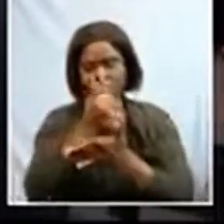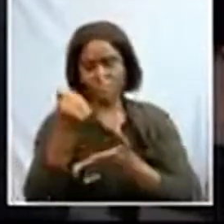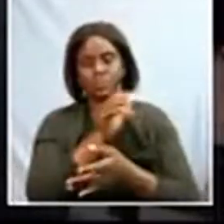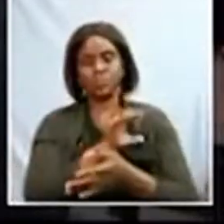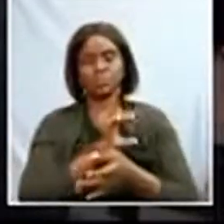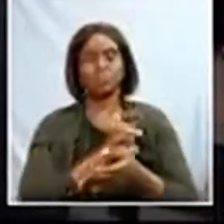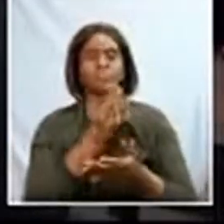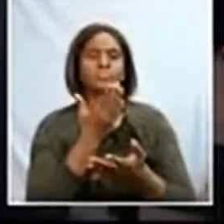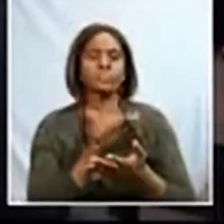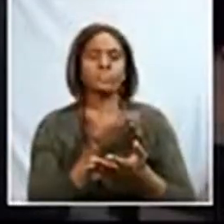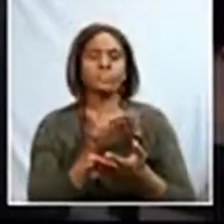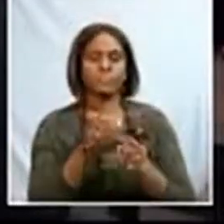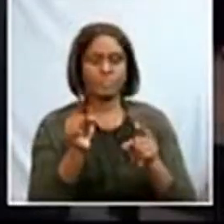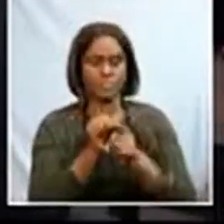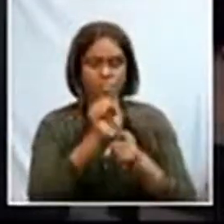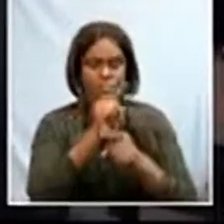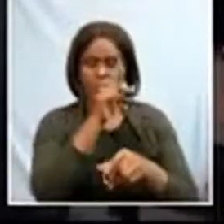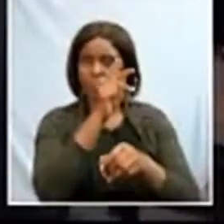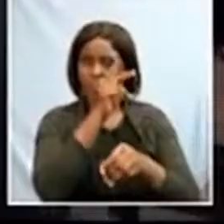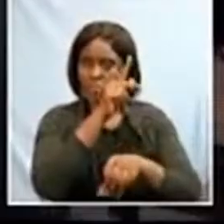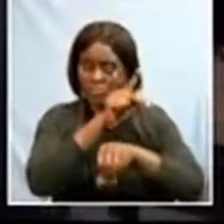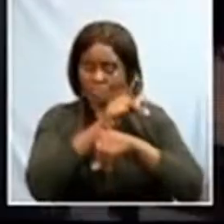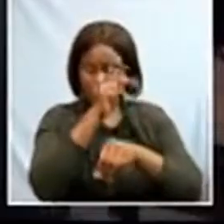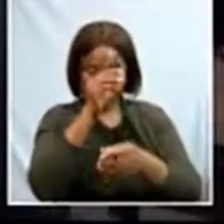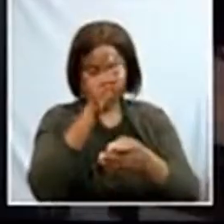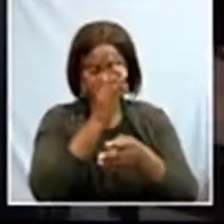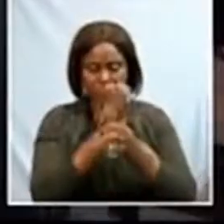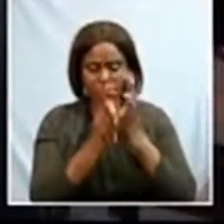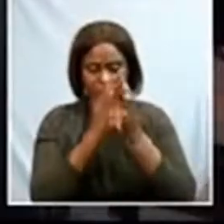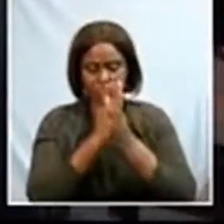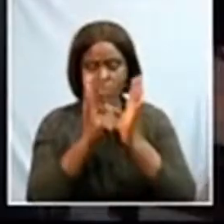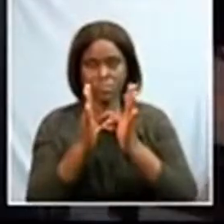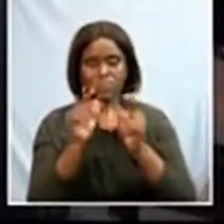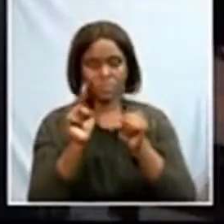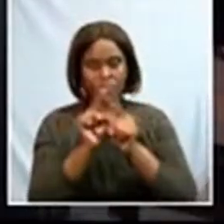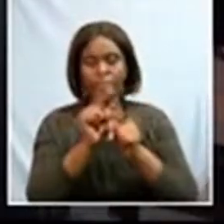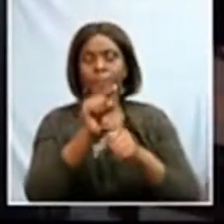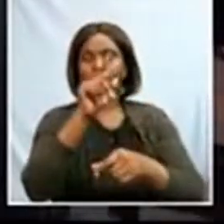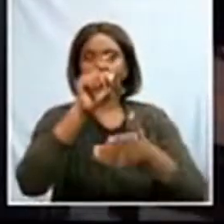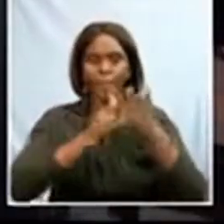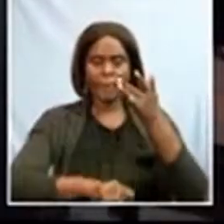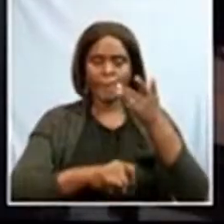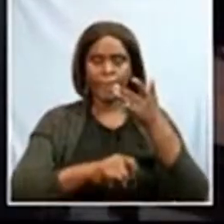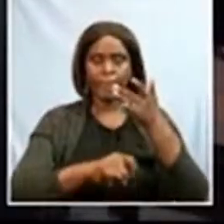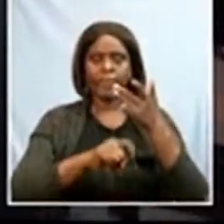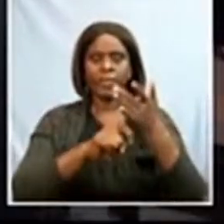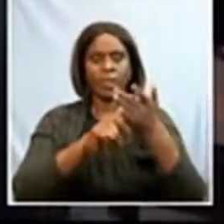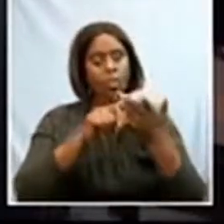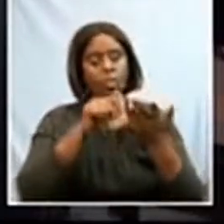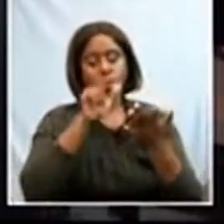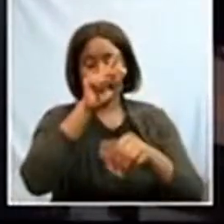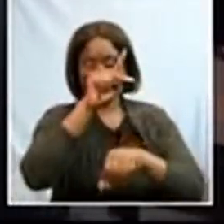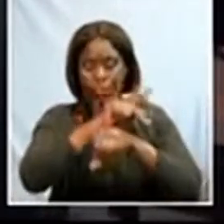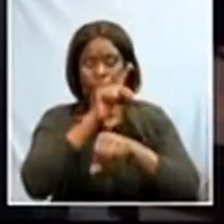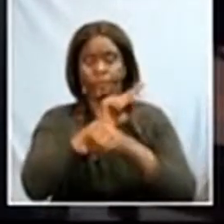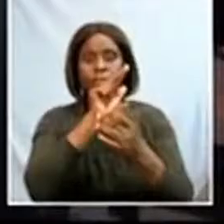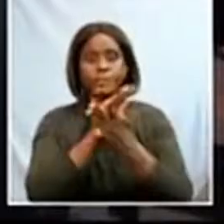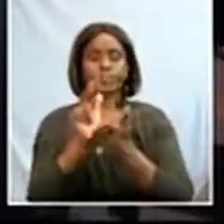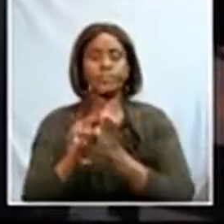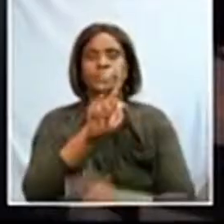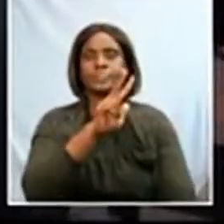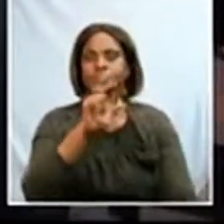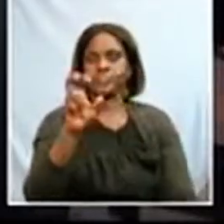contractor. And this contractor, the contract was signed at